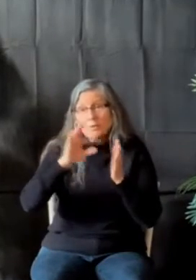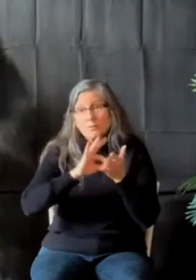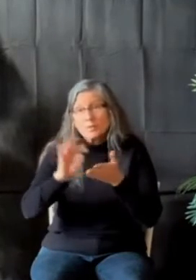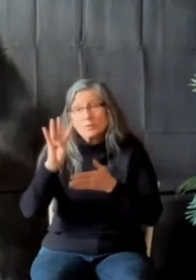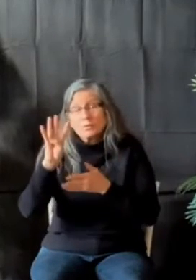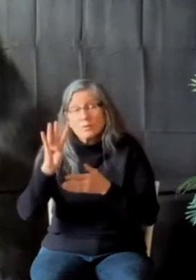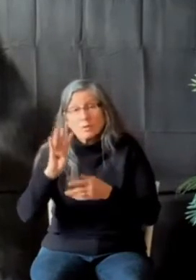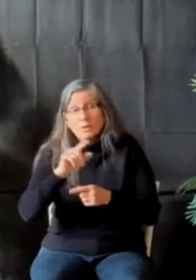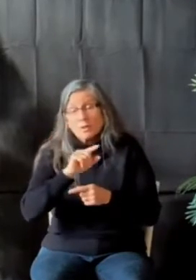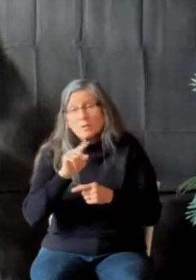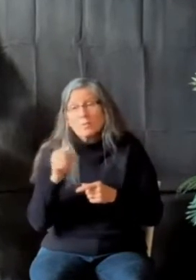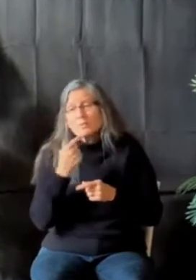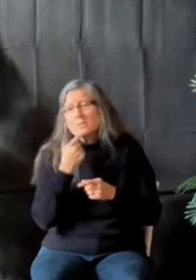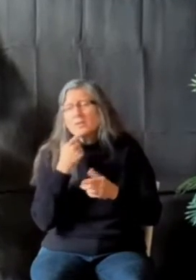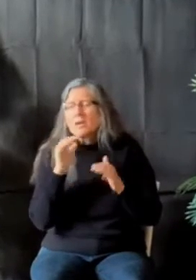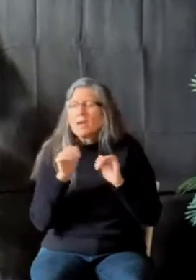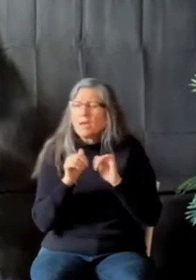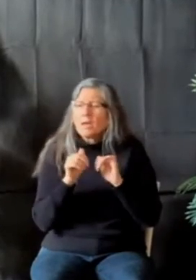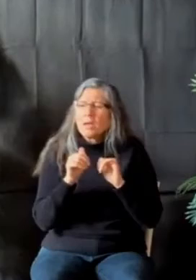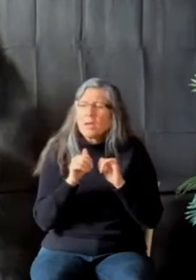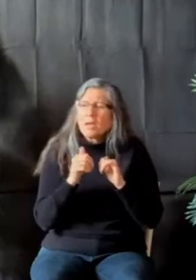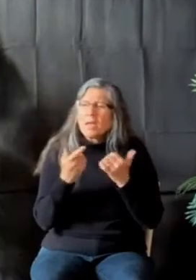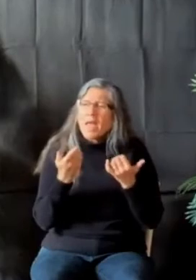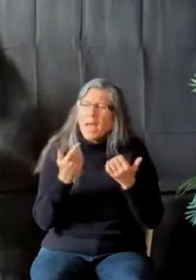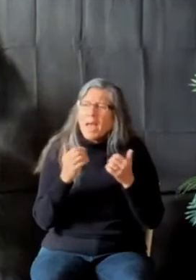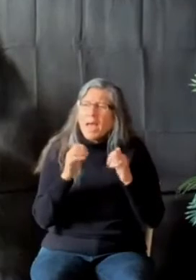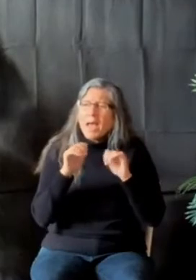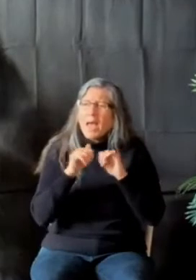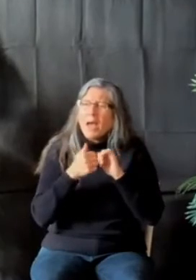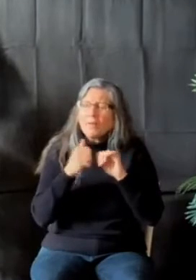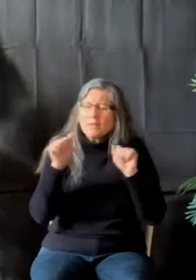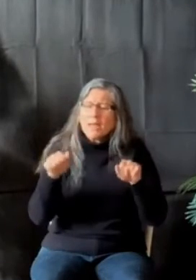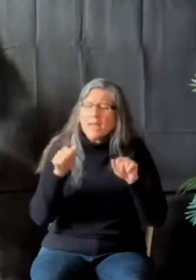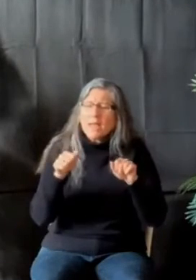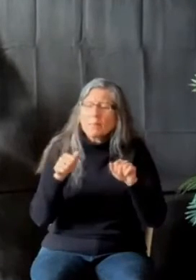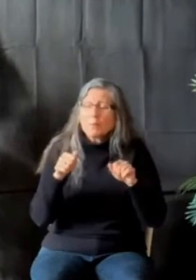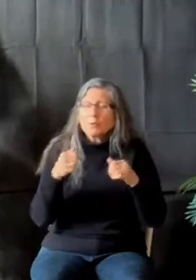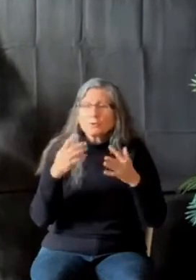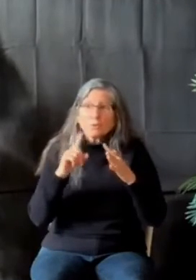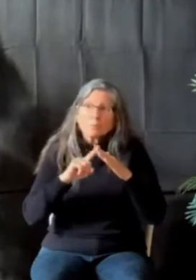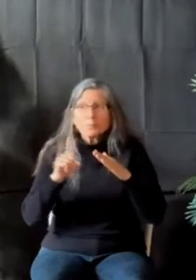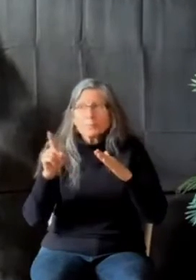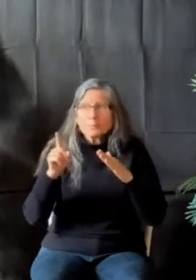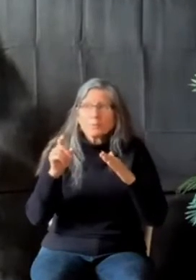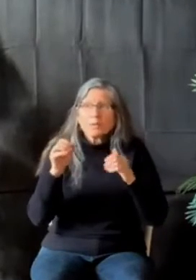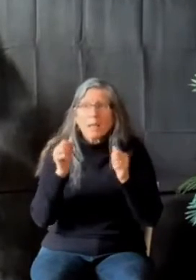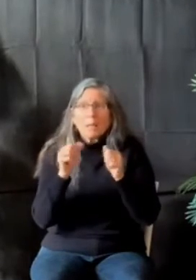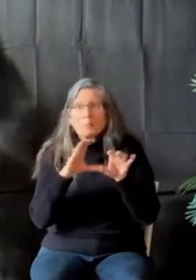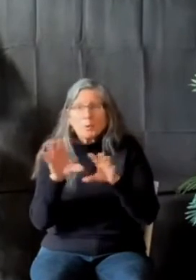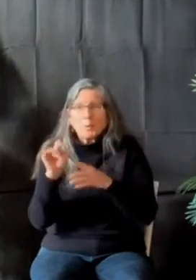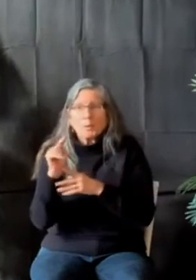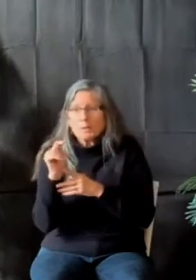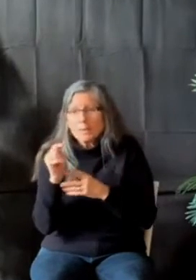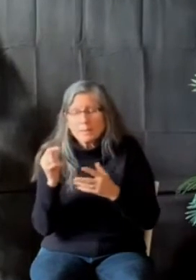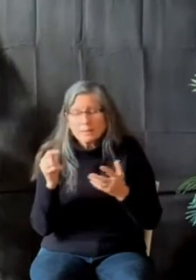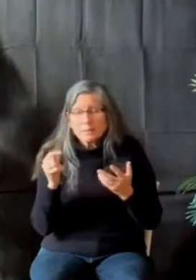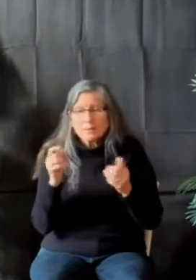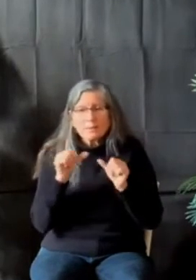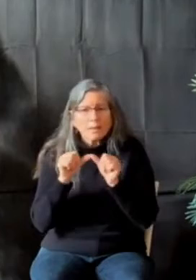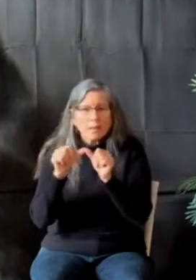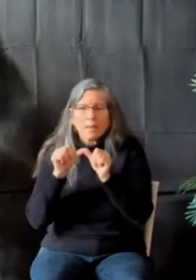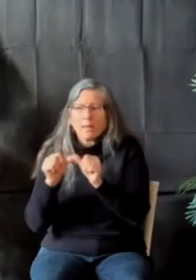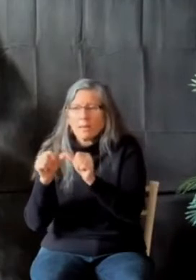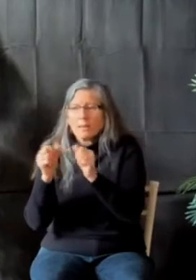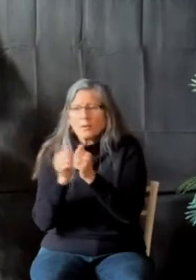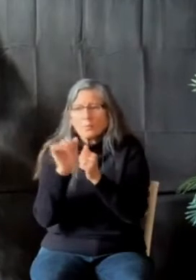there are those that say, well, how come they get away with it? How come God hasn't done anything to them? They just continue to